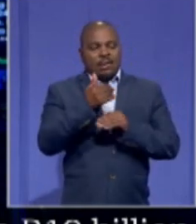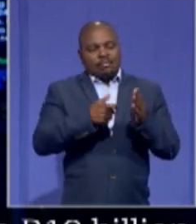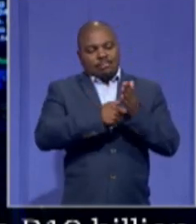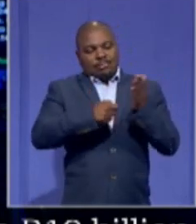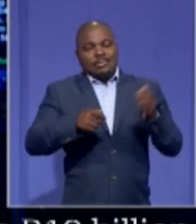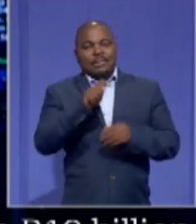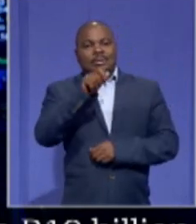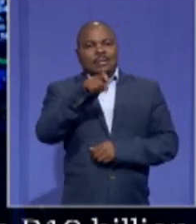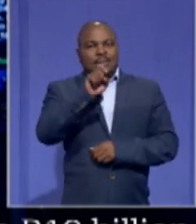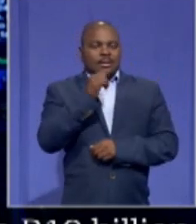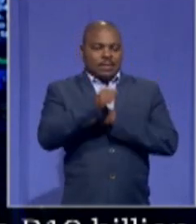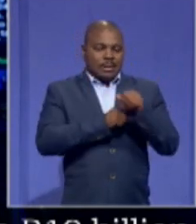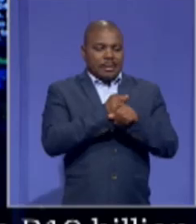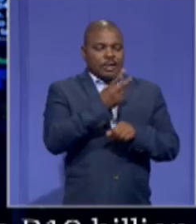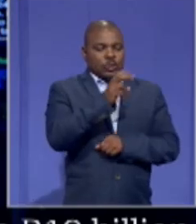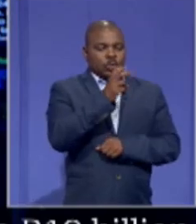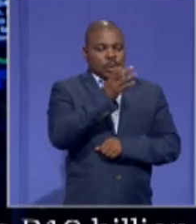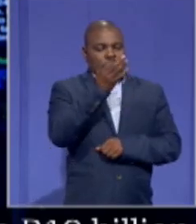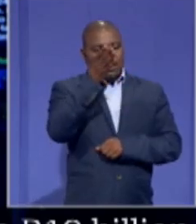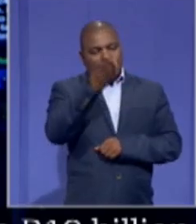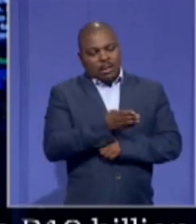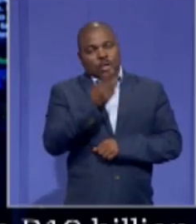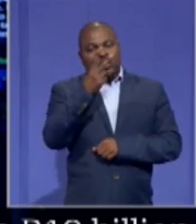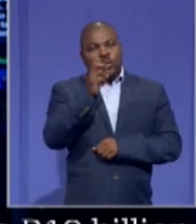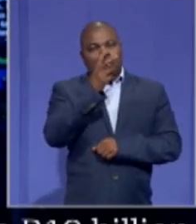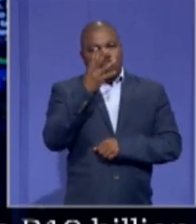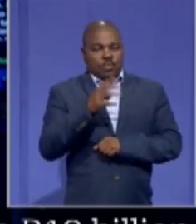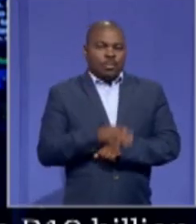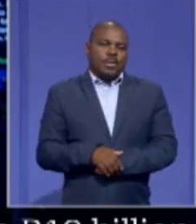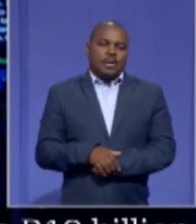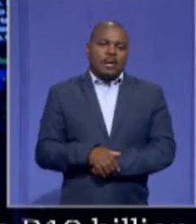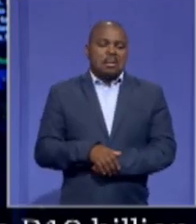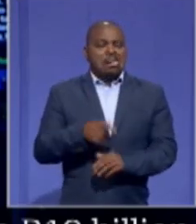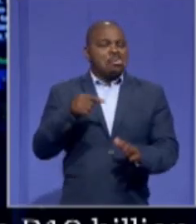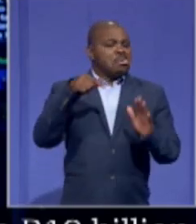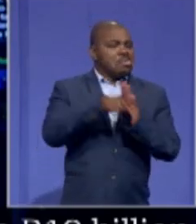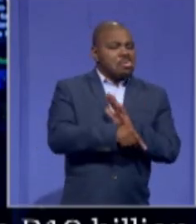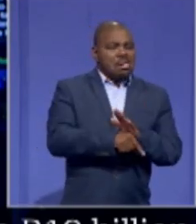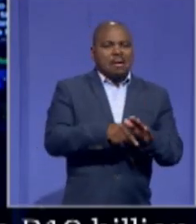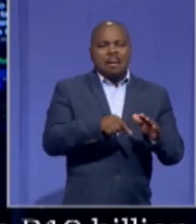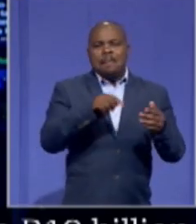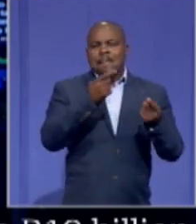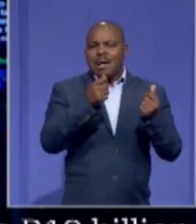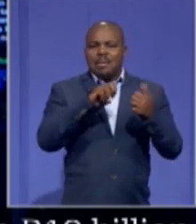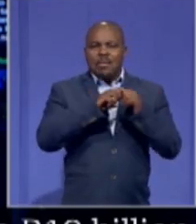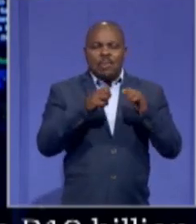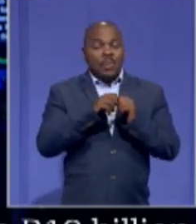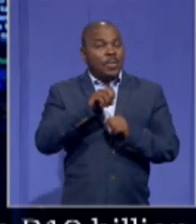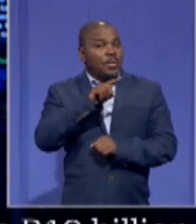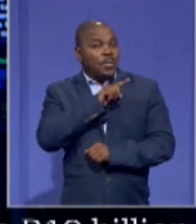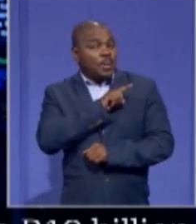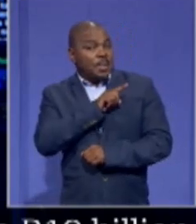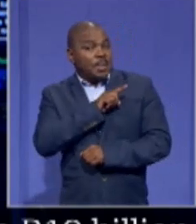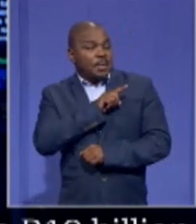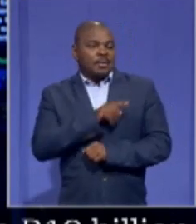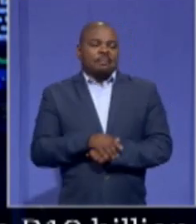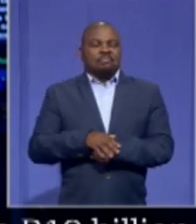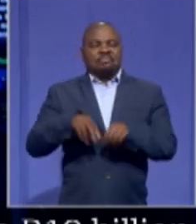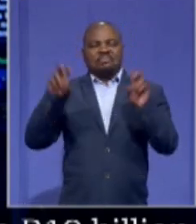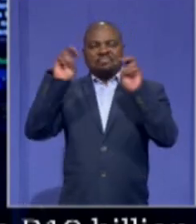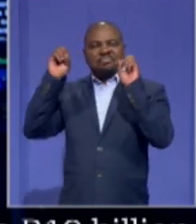sa 2023-2024 sa ditjhelete. Mabaka a sehloho a bakileng tahlehelo ena